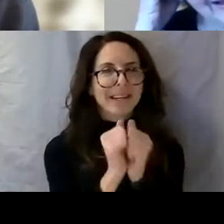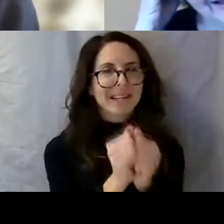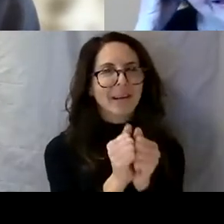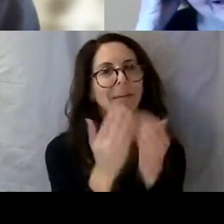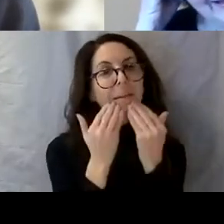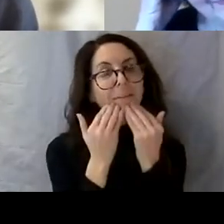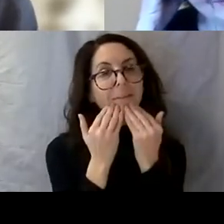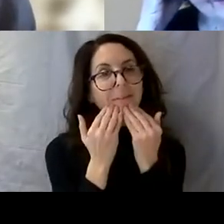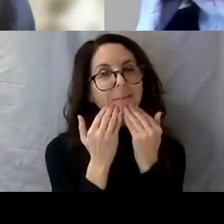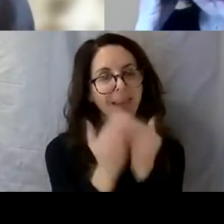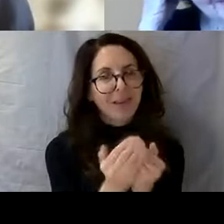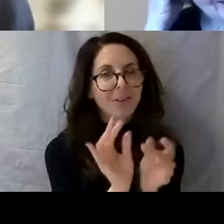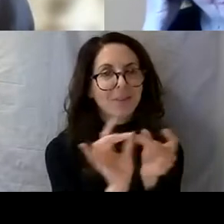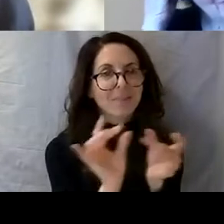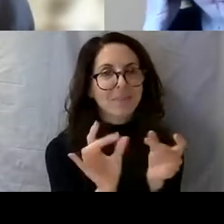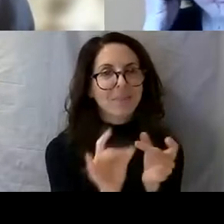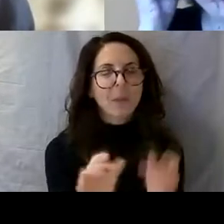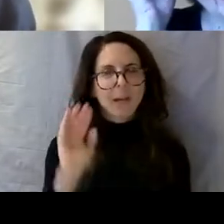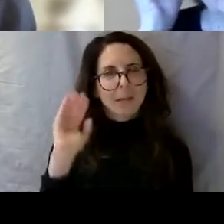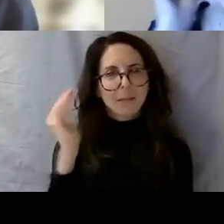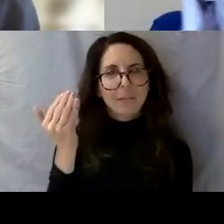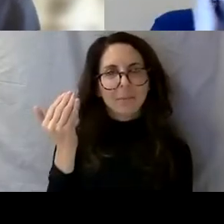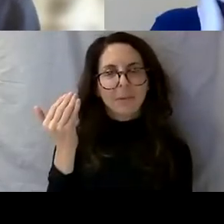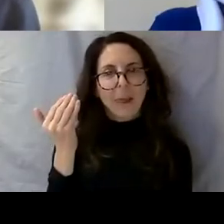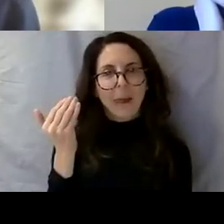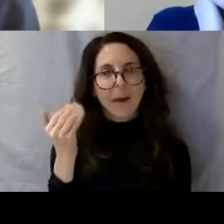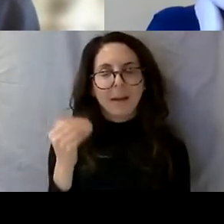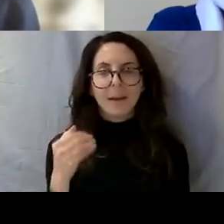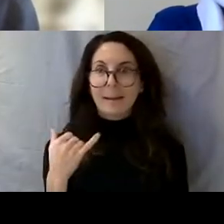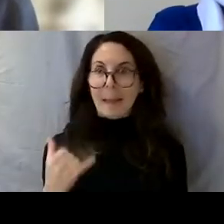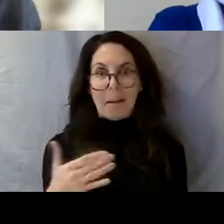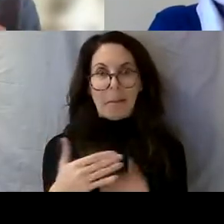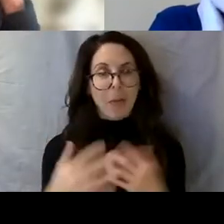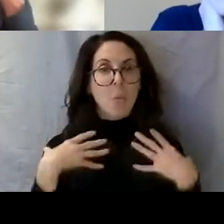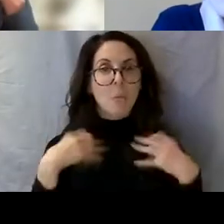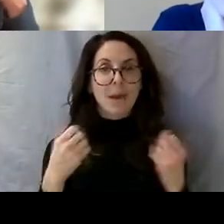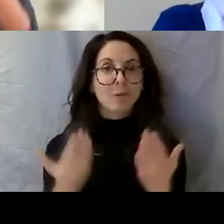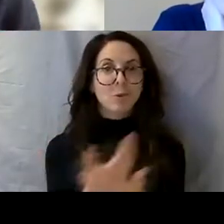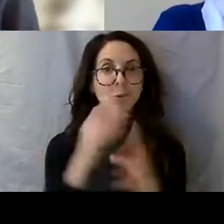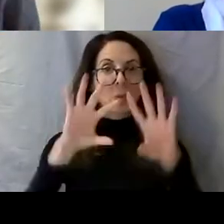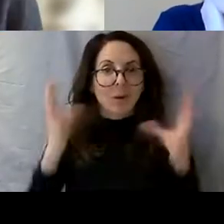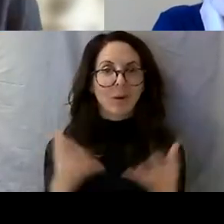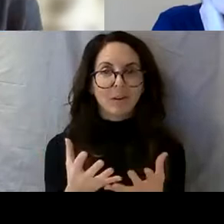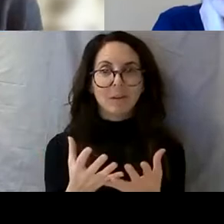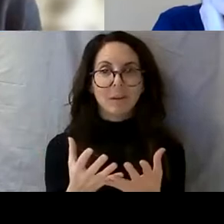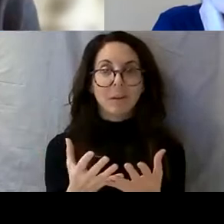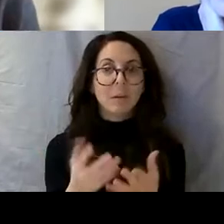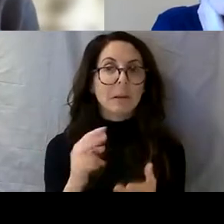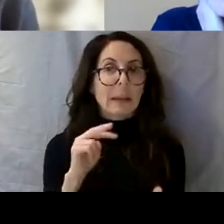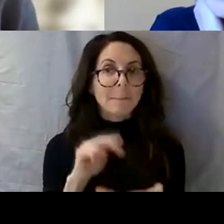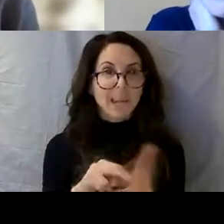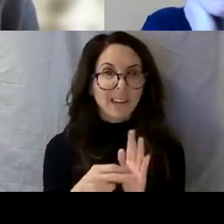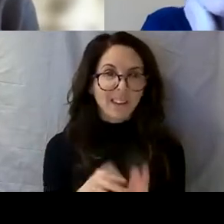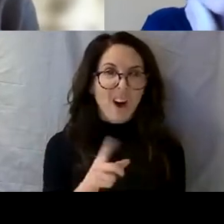too. So it looks like we've got a brave new world in front of us, in the sense that we have to be bloody